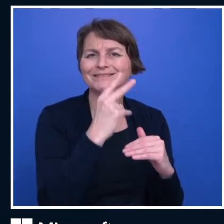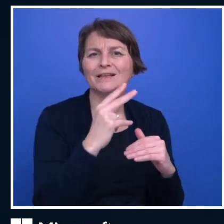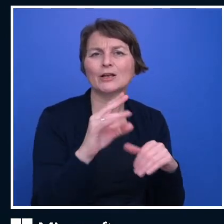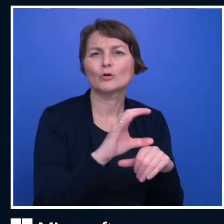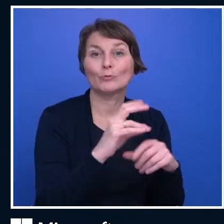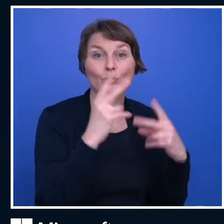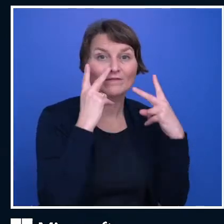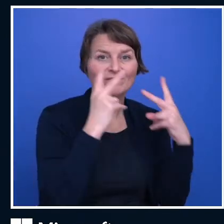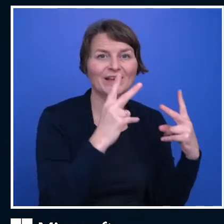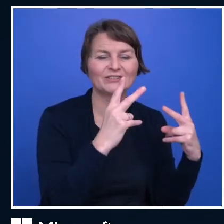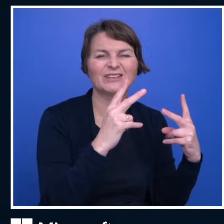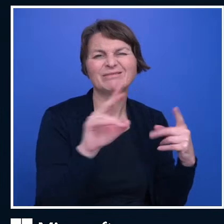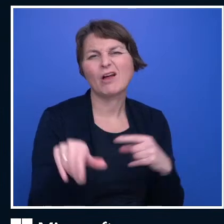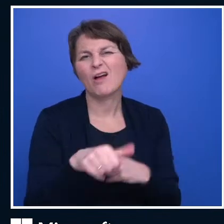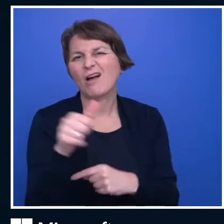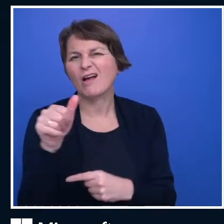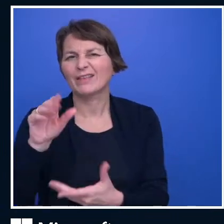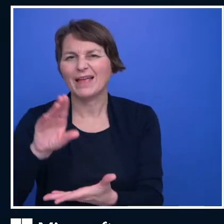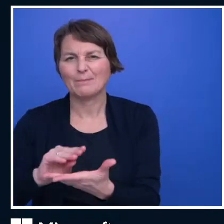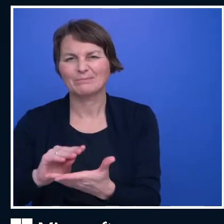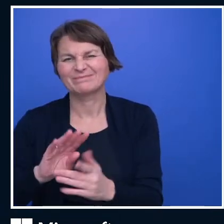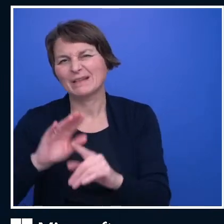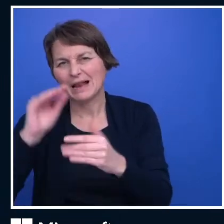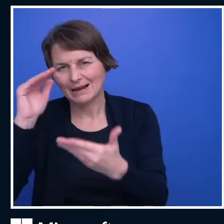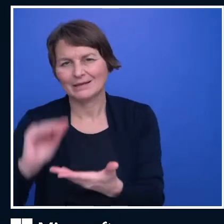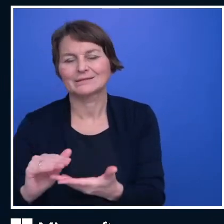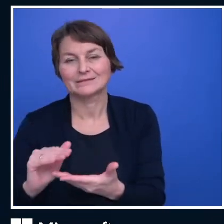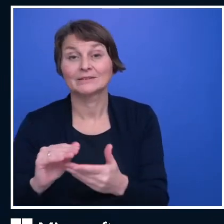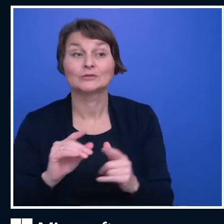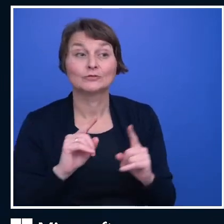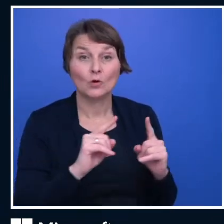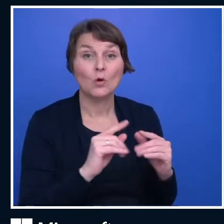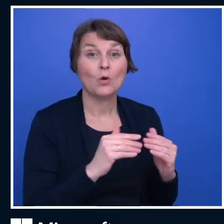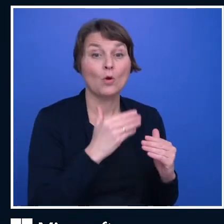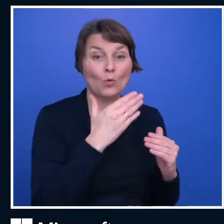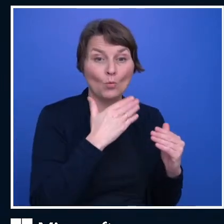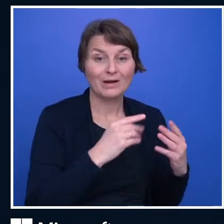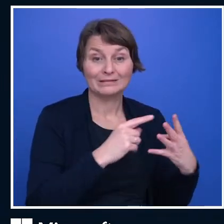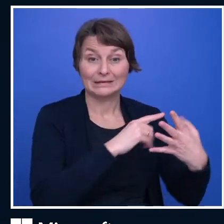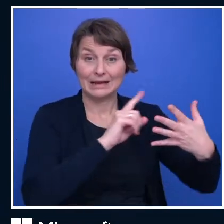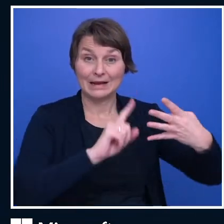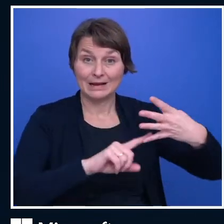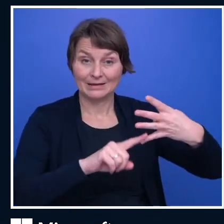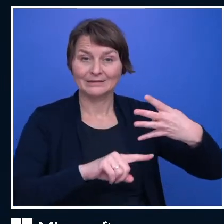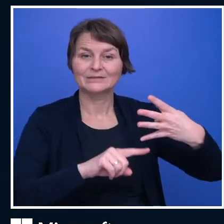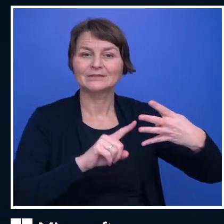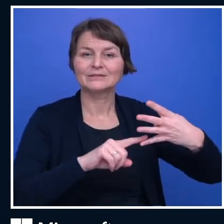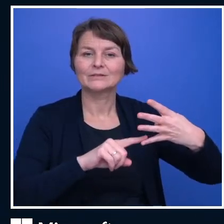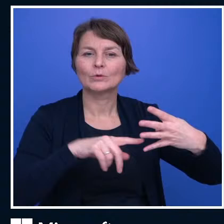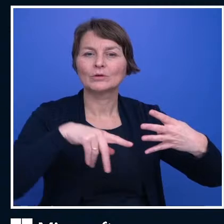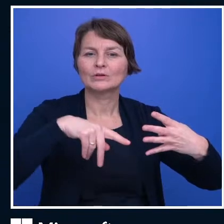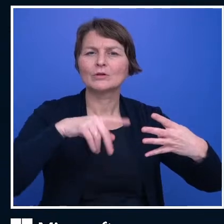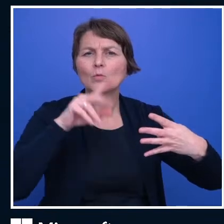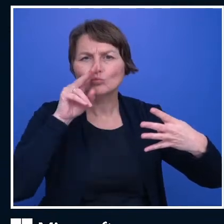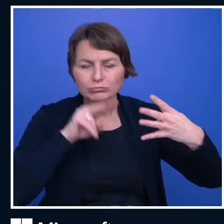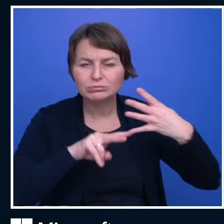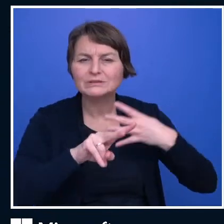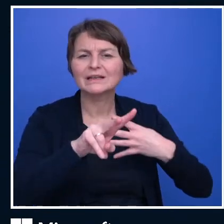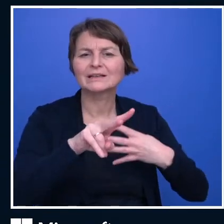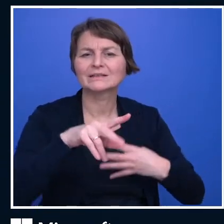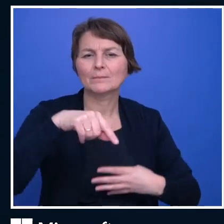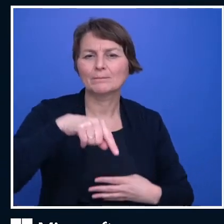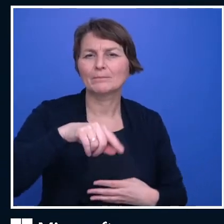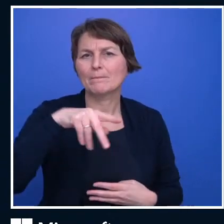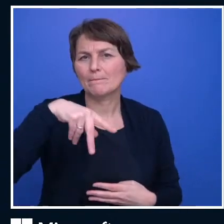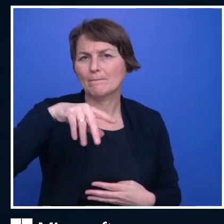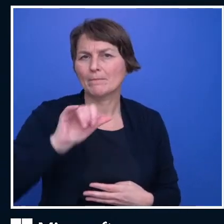So ultimately, we'll be using the predictor.py file, which loads the train model, and it